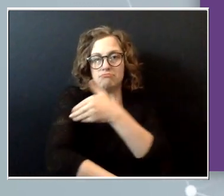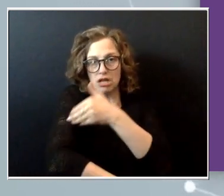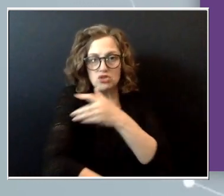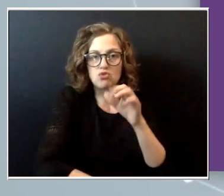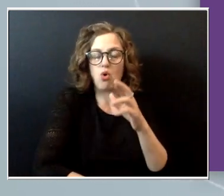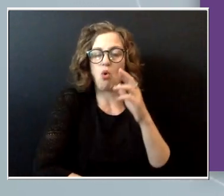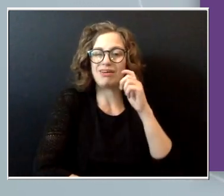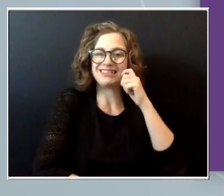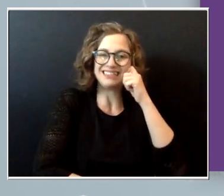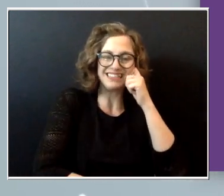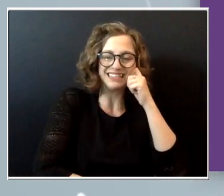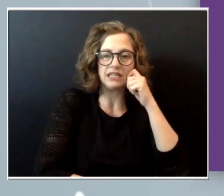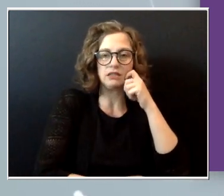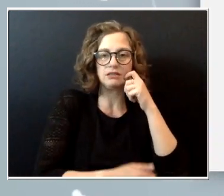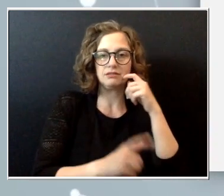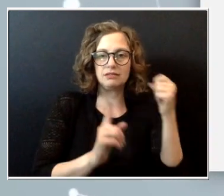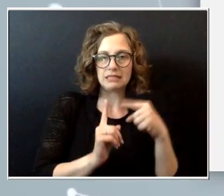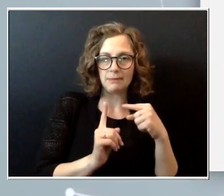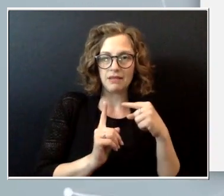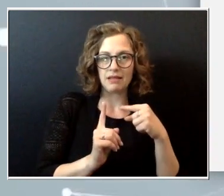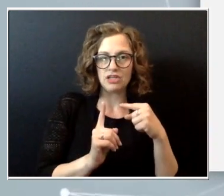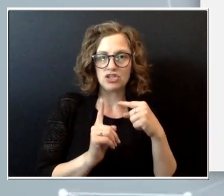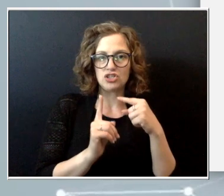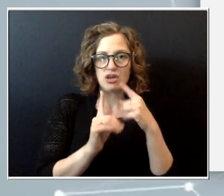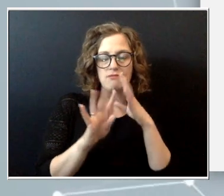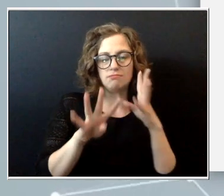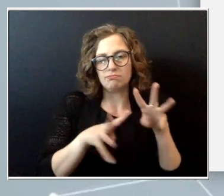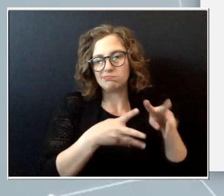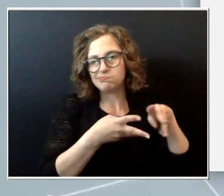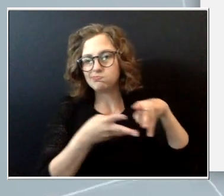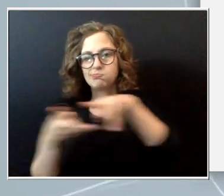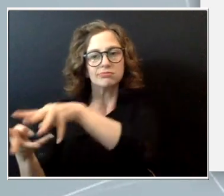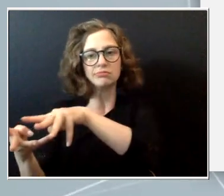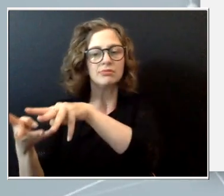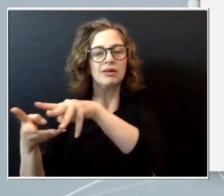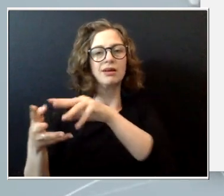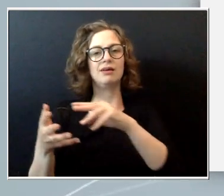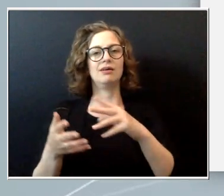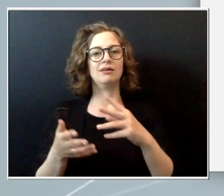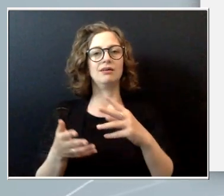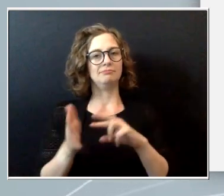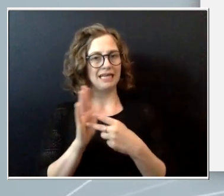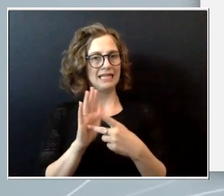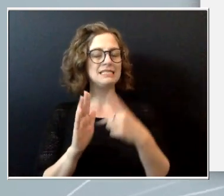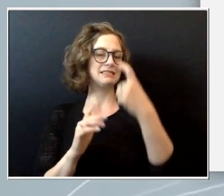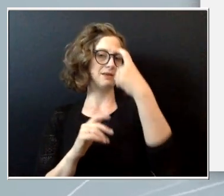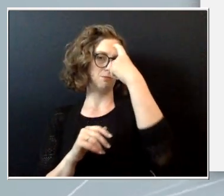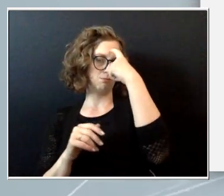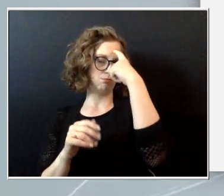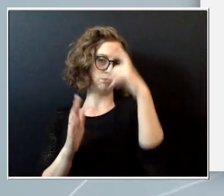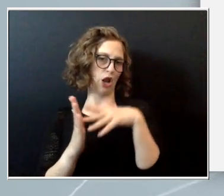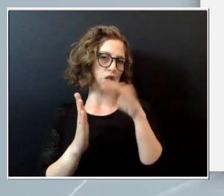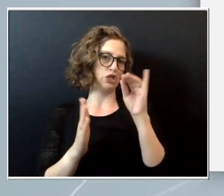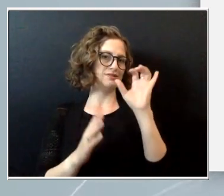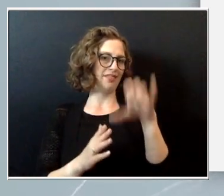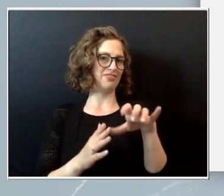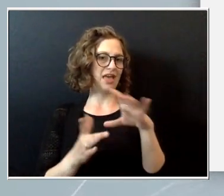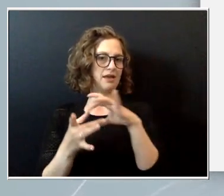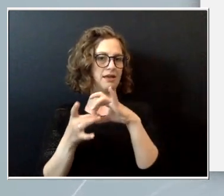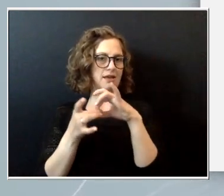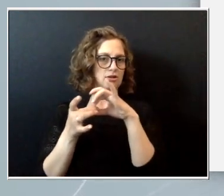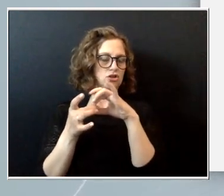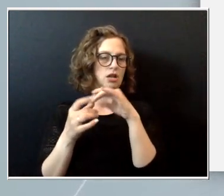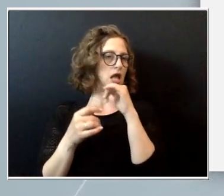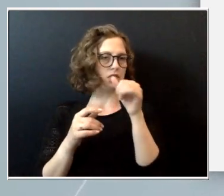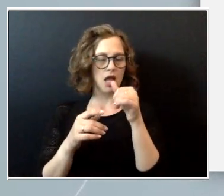over time learns that this connection is not dangerous, it's not harmful, it can actually be relaxing.